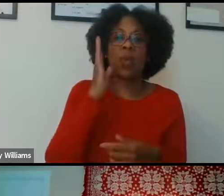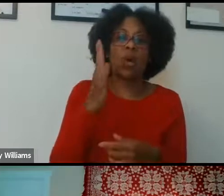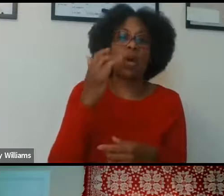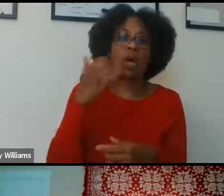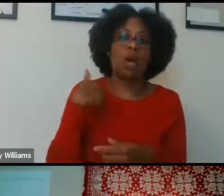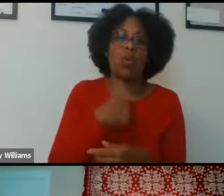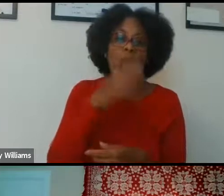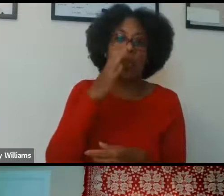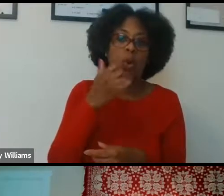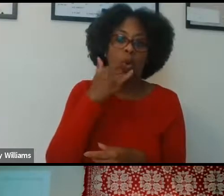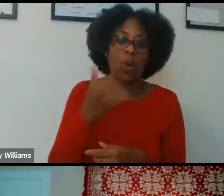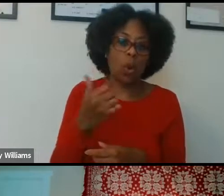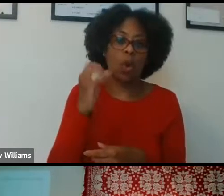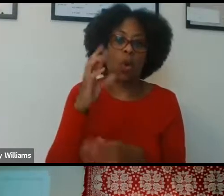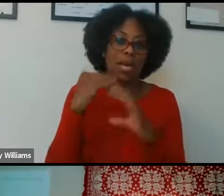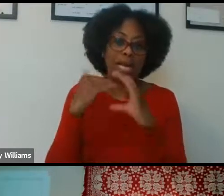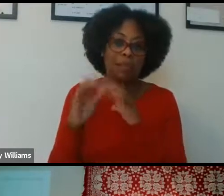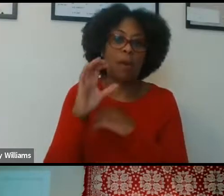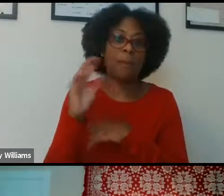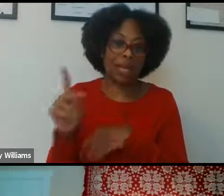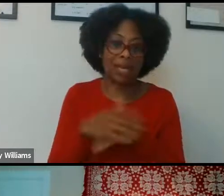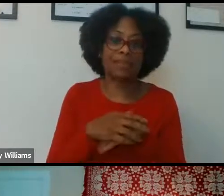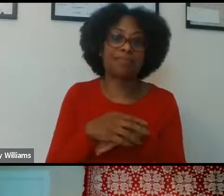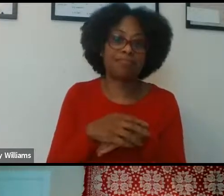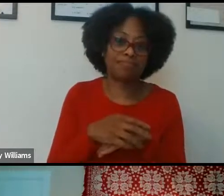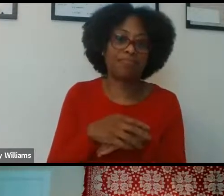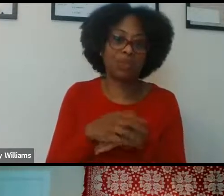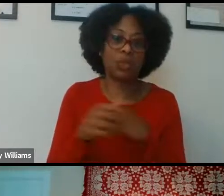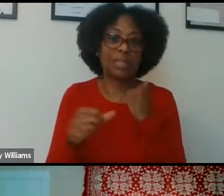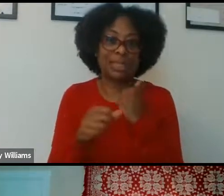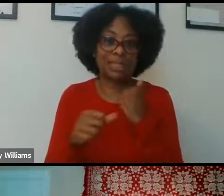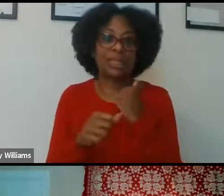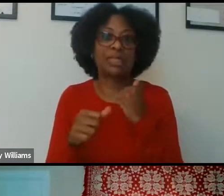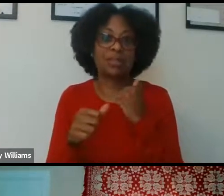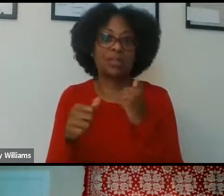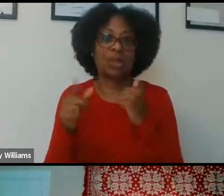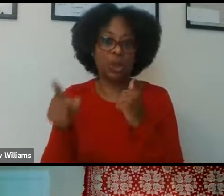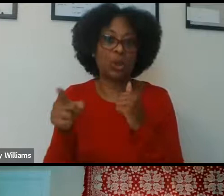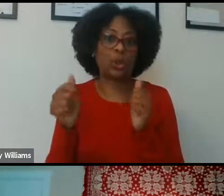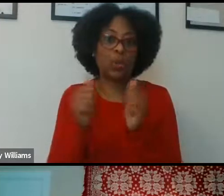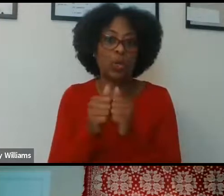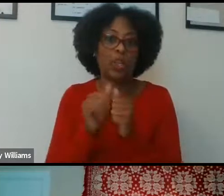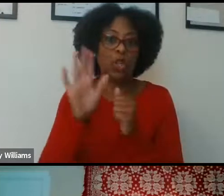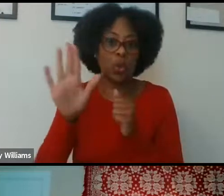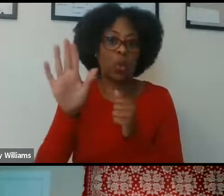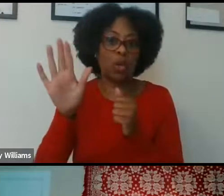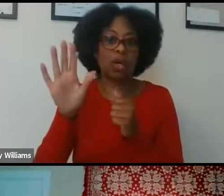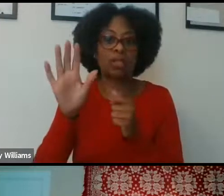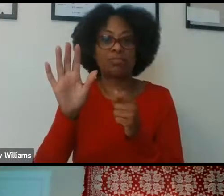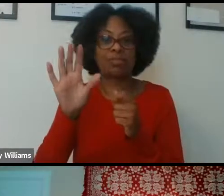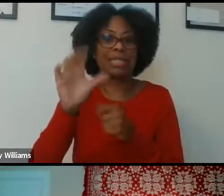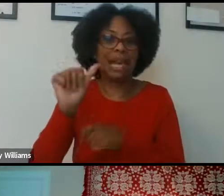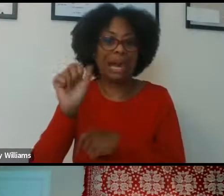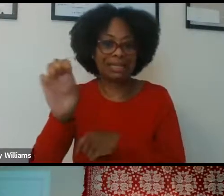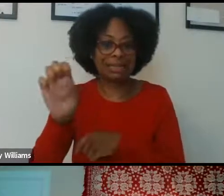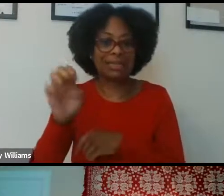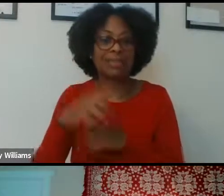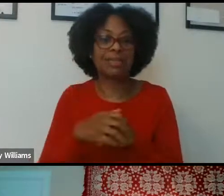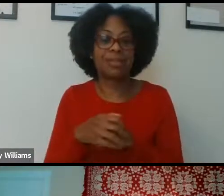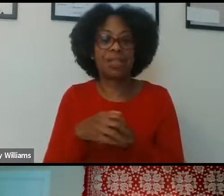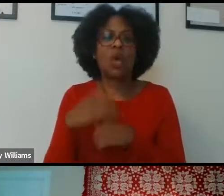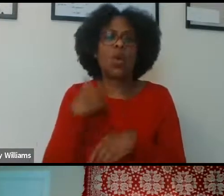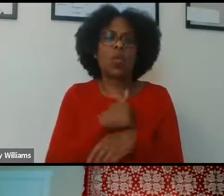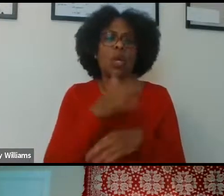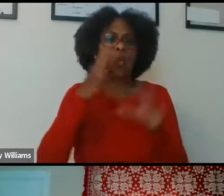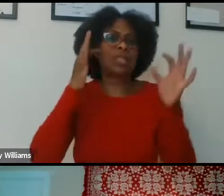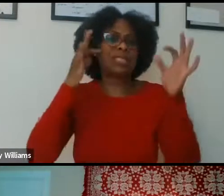they prefer, to provide that information to them. A decision is made at that point. If it's a case that we